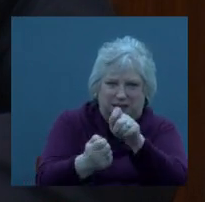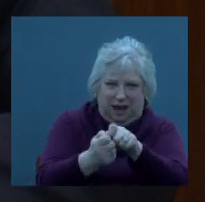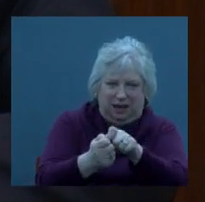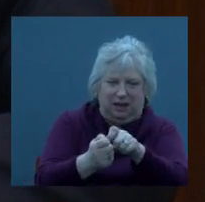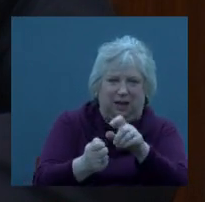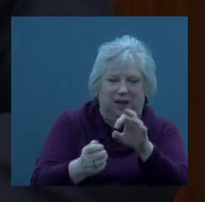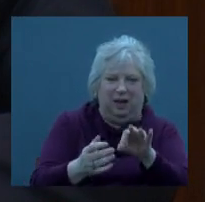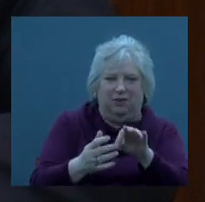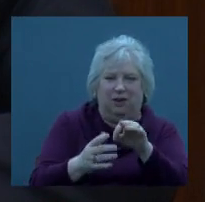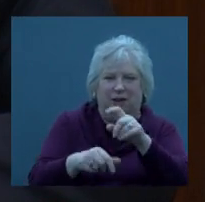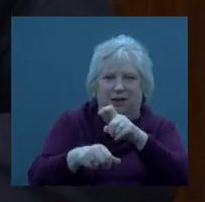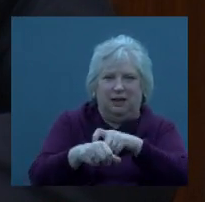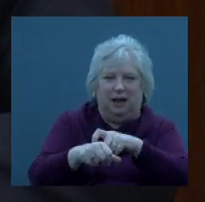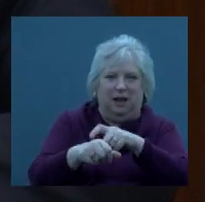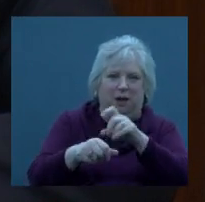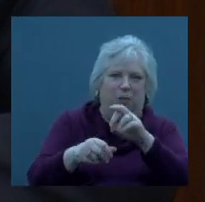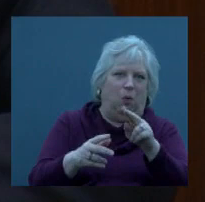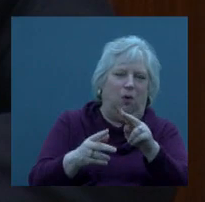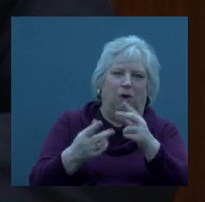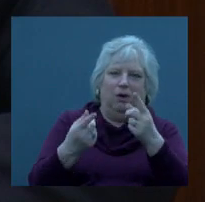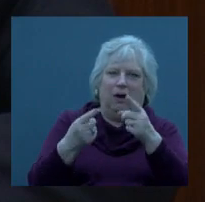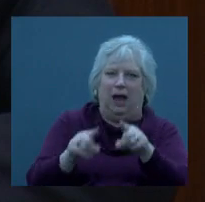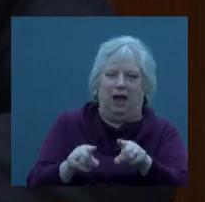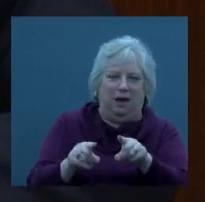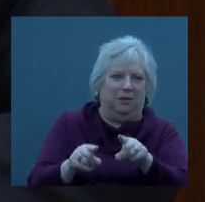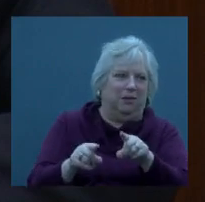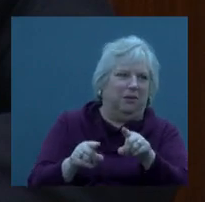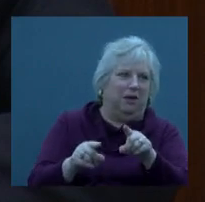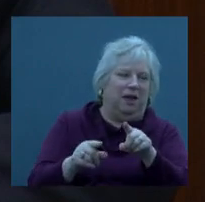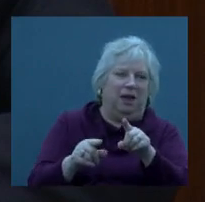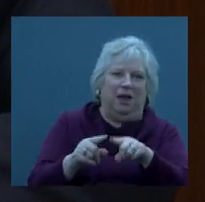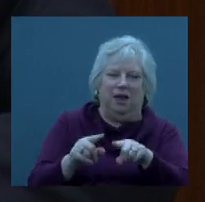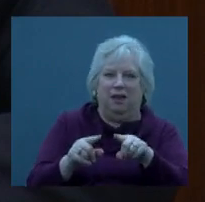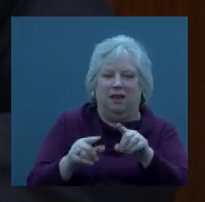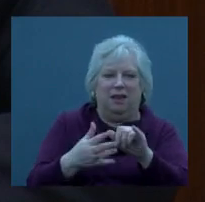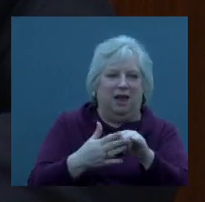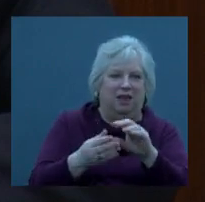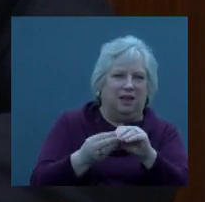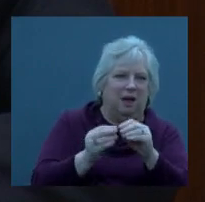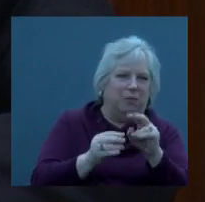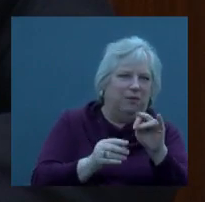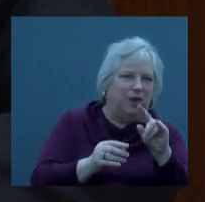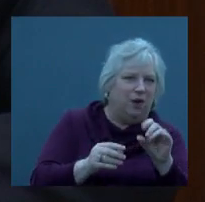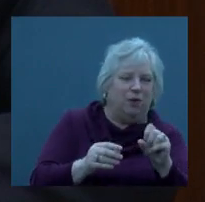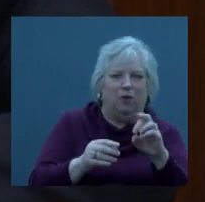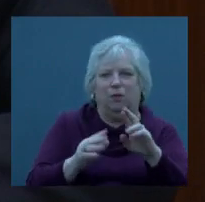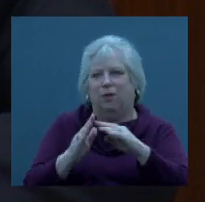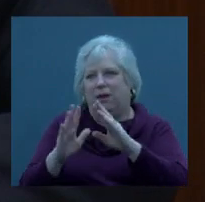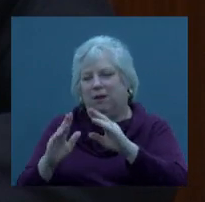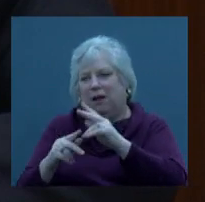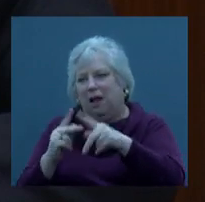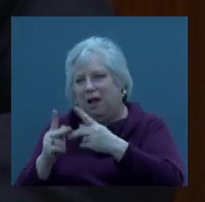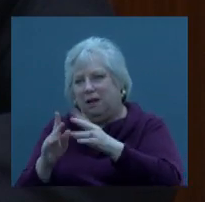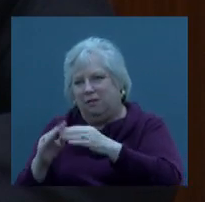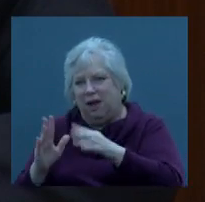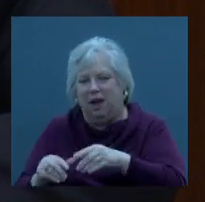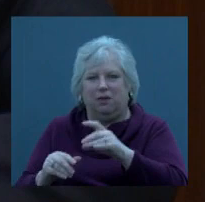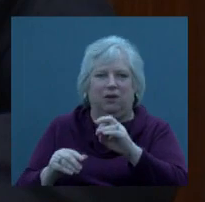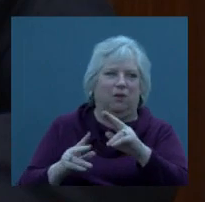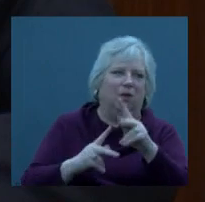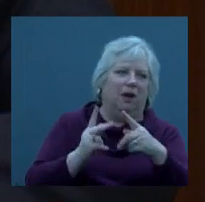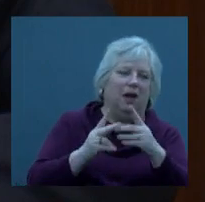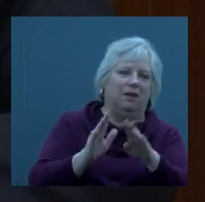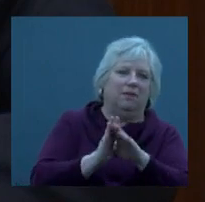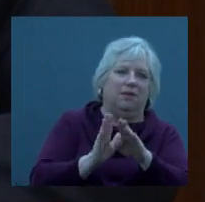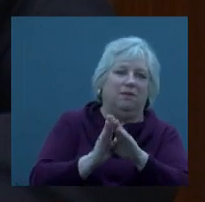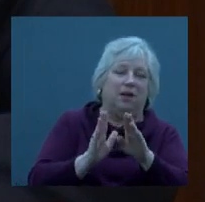is a tipping point where we of the number of units in there or the type of housing, the type of development in there, but